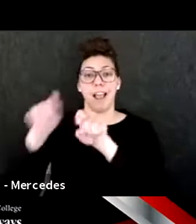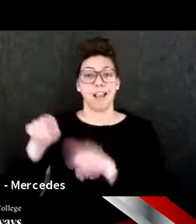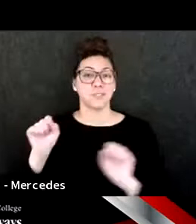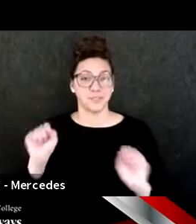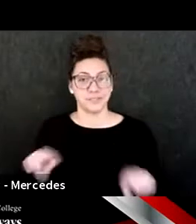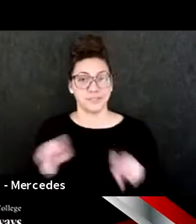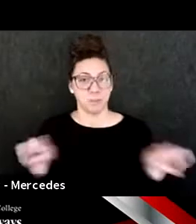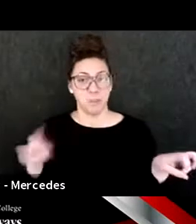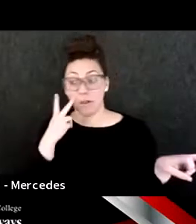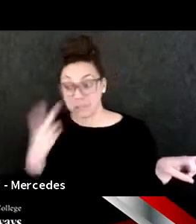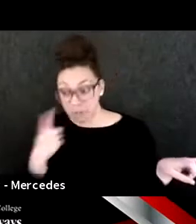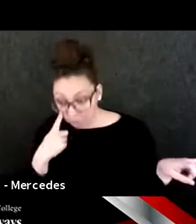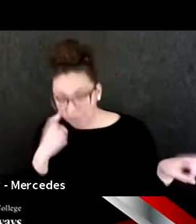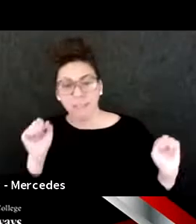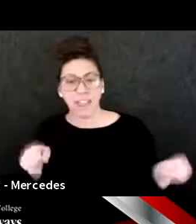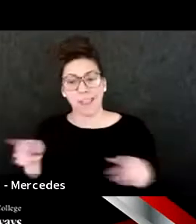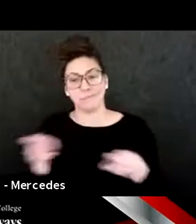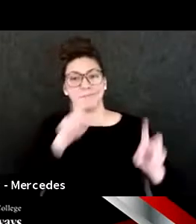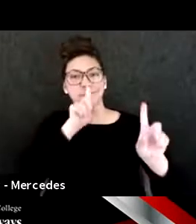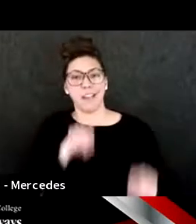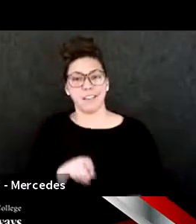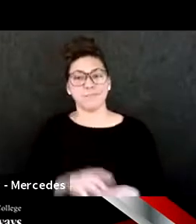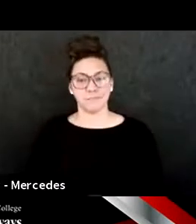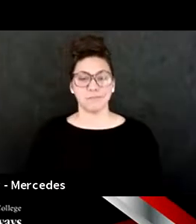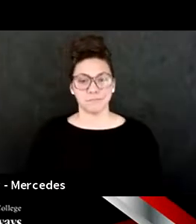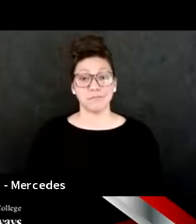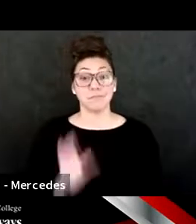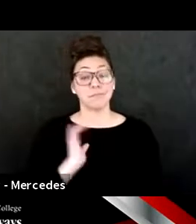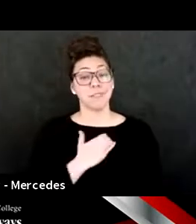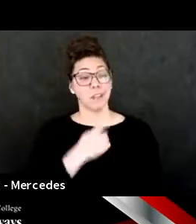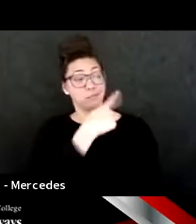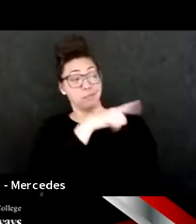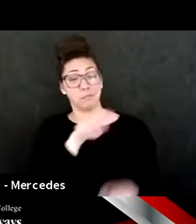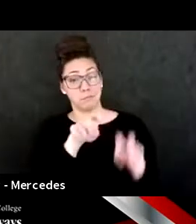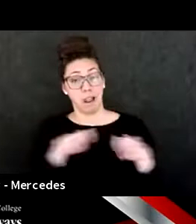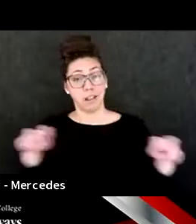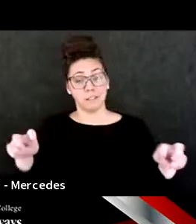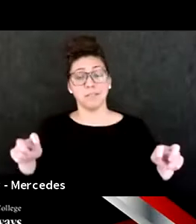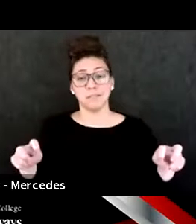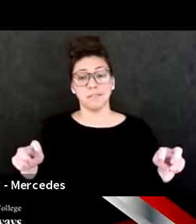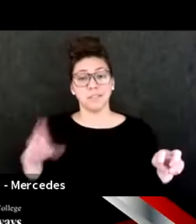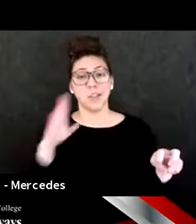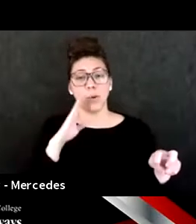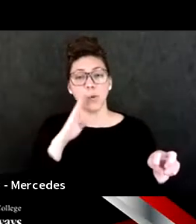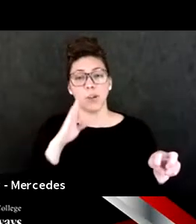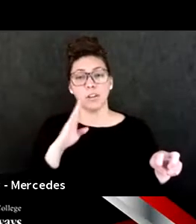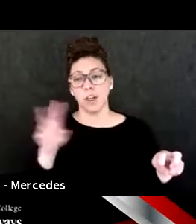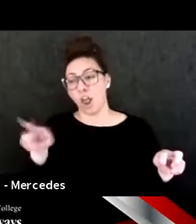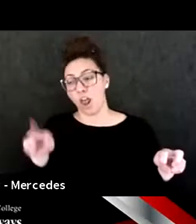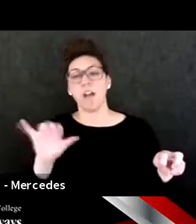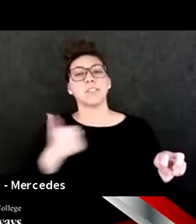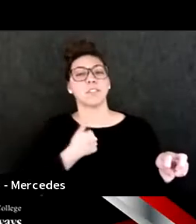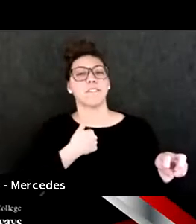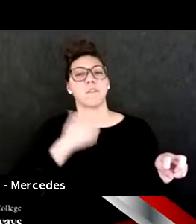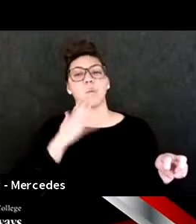Our attendees will be viewing, or sorry, not attendees, our panelists will be viewing the Q&A tab along with myself. So if